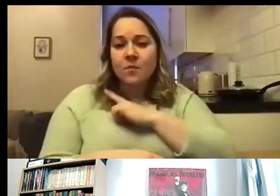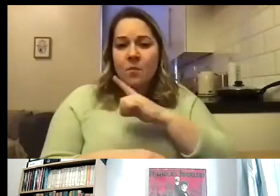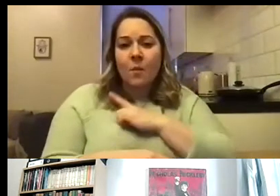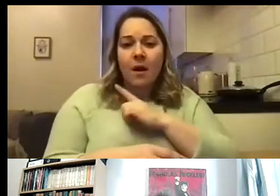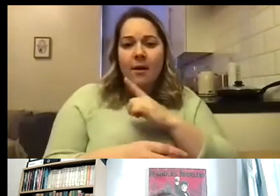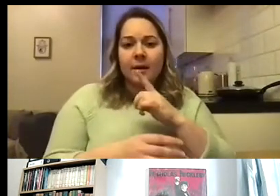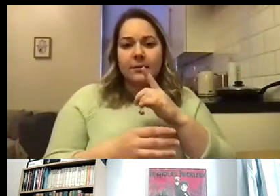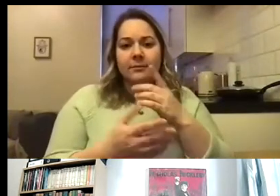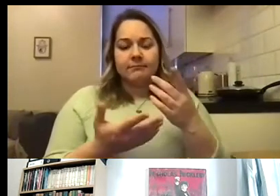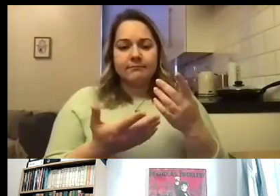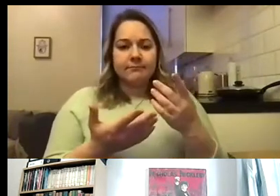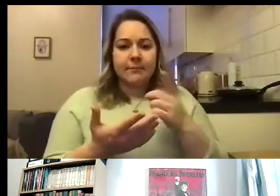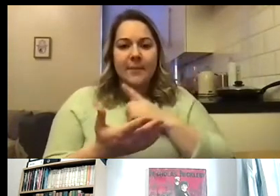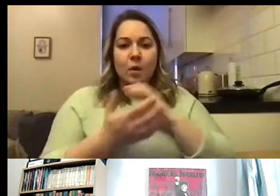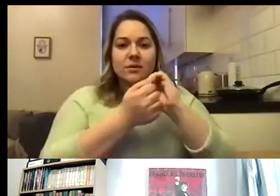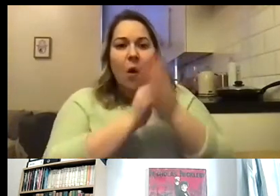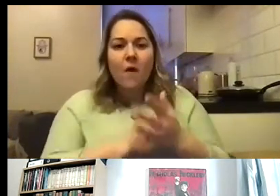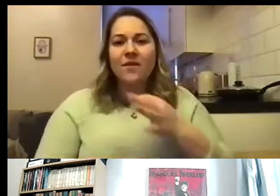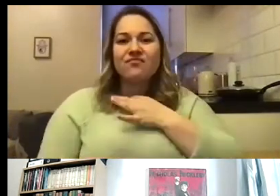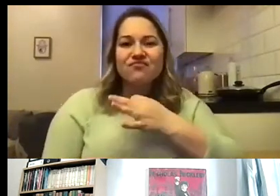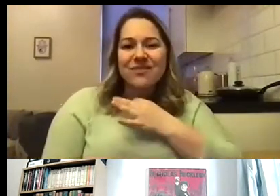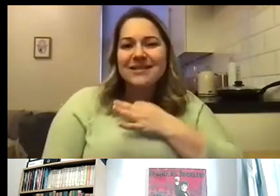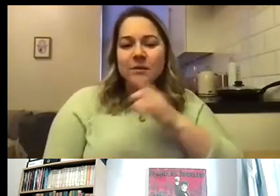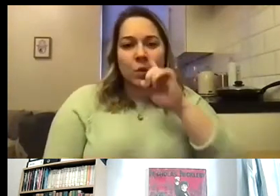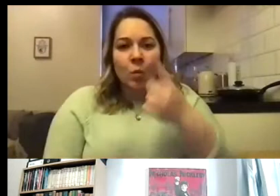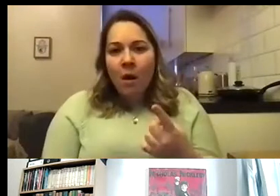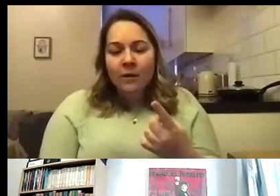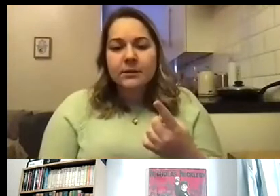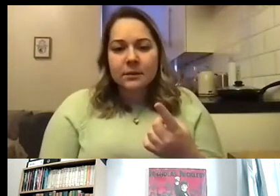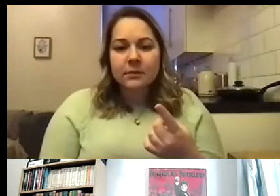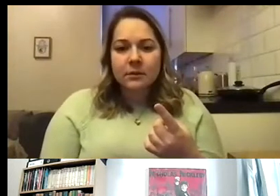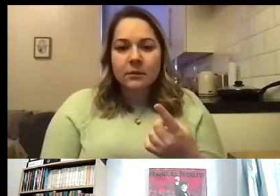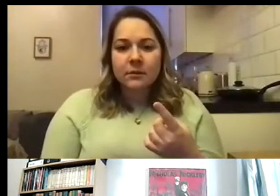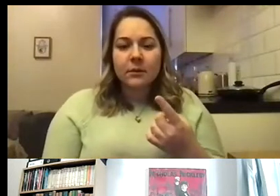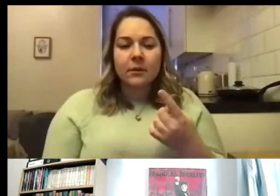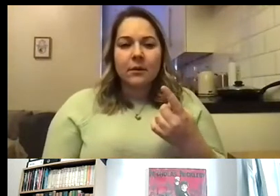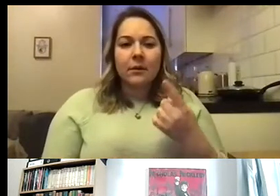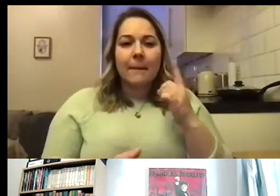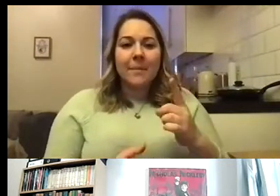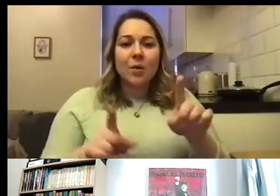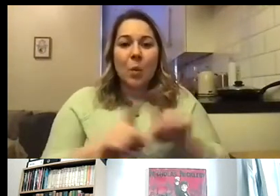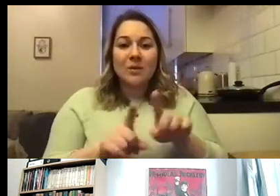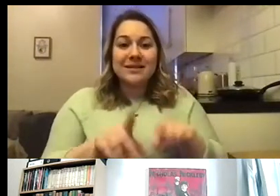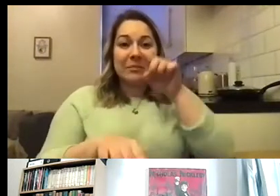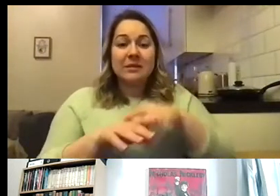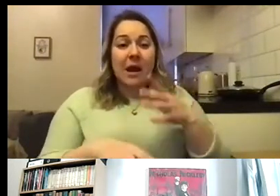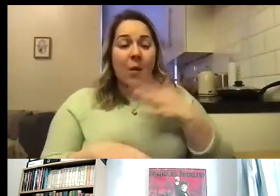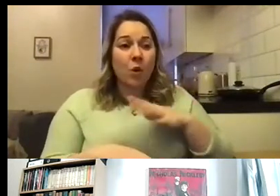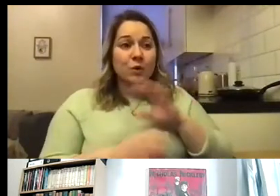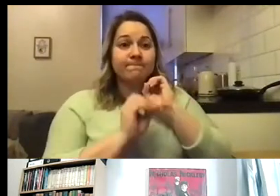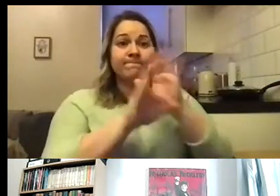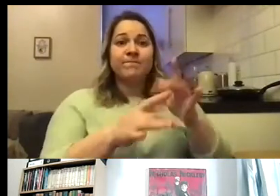the COVID risk. And so you've got to balance that against the right to voice concerns. Trees